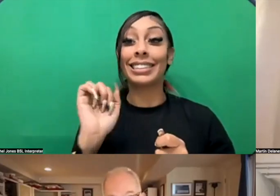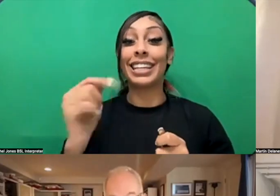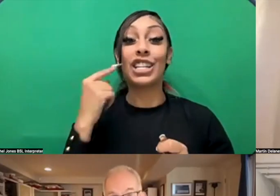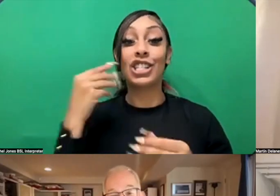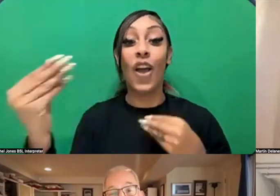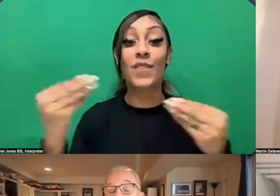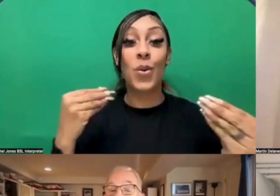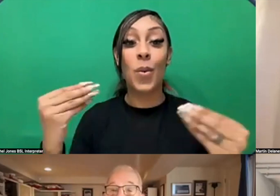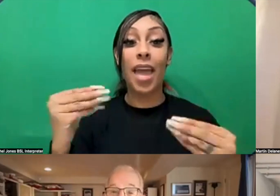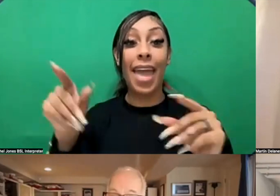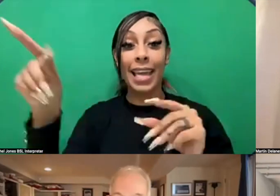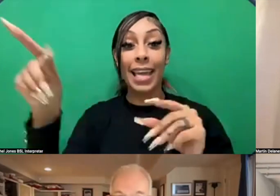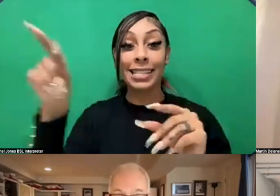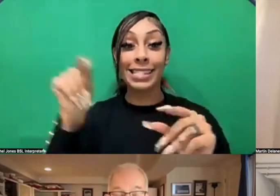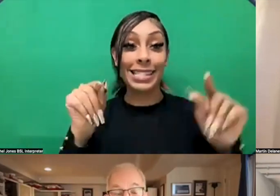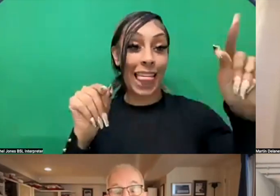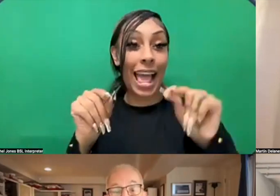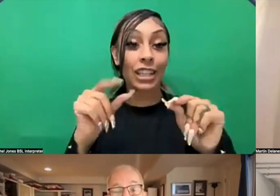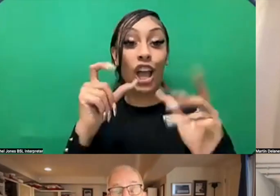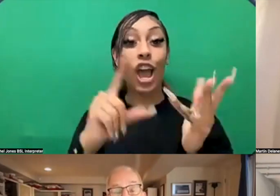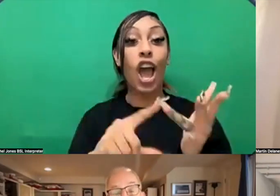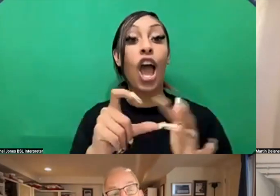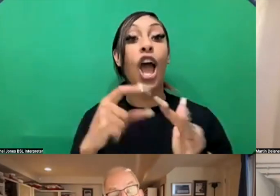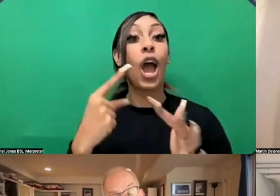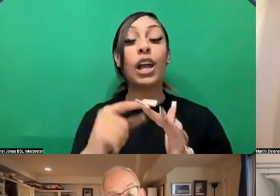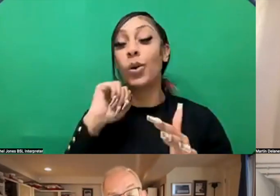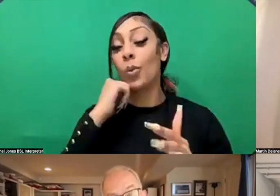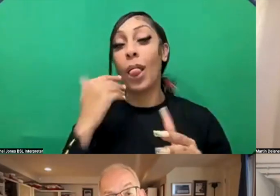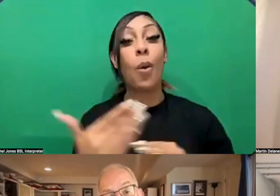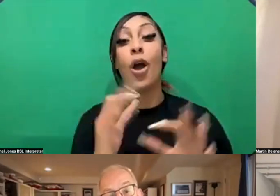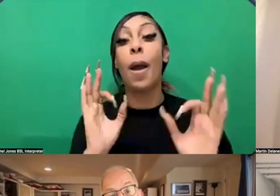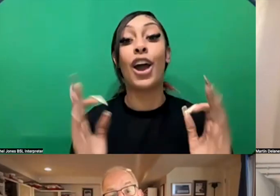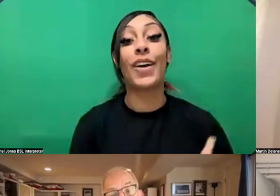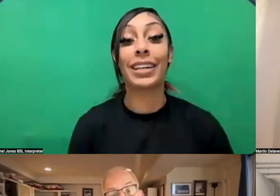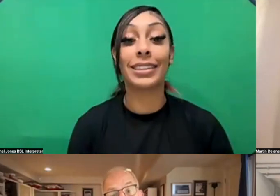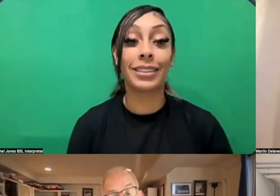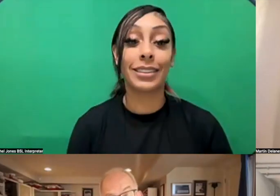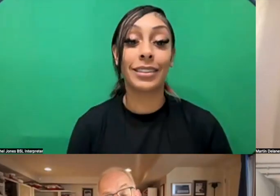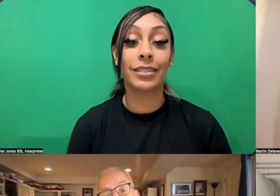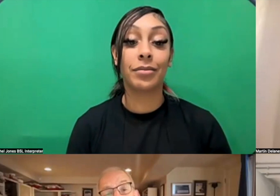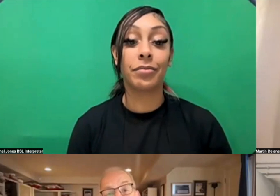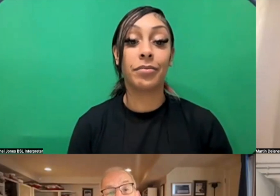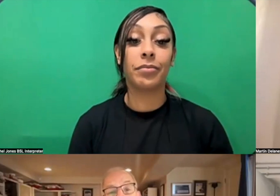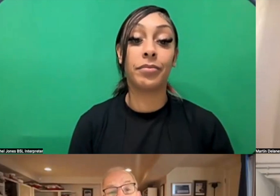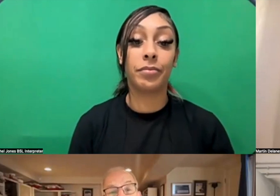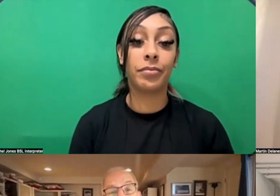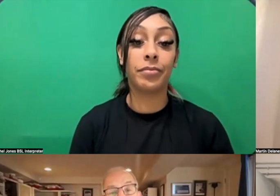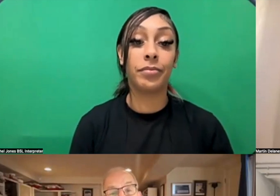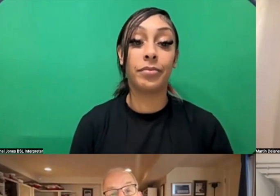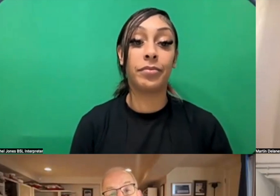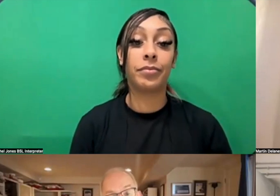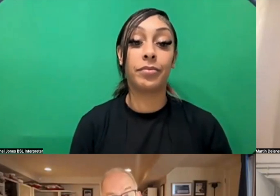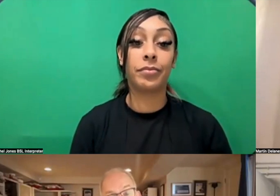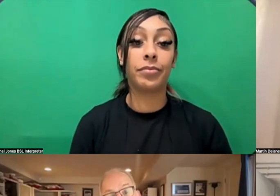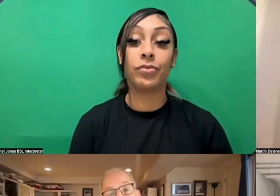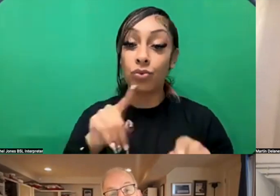select this code. And then it just works perfectly at that point. And so basically, I try very hard to allow